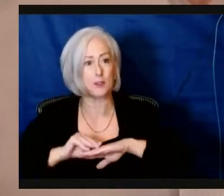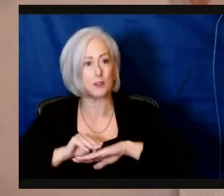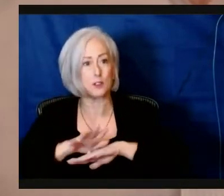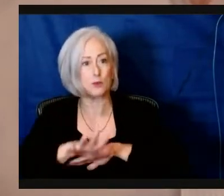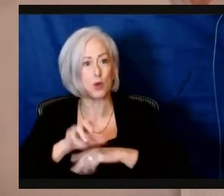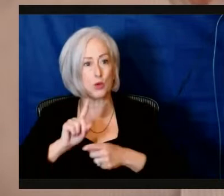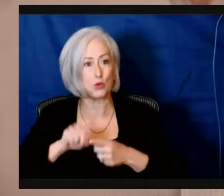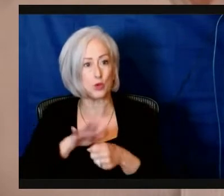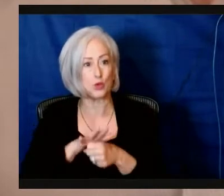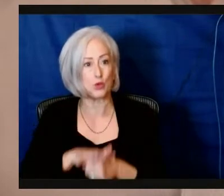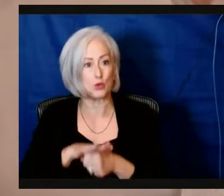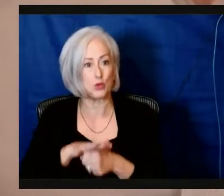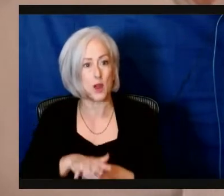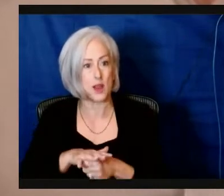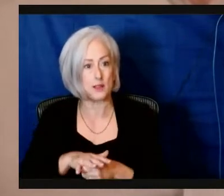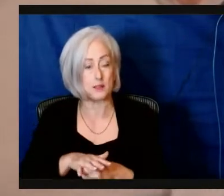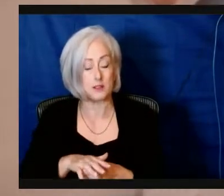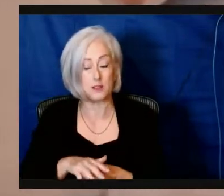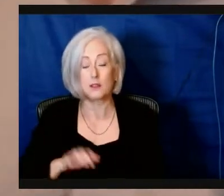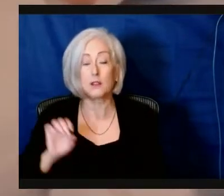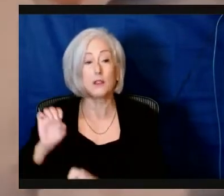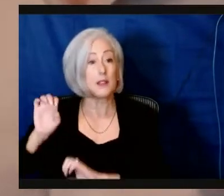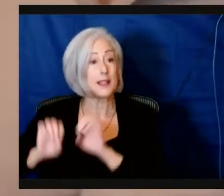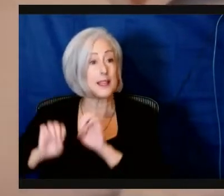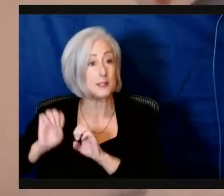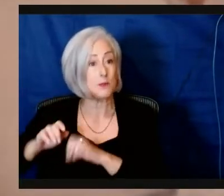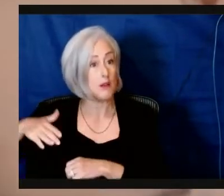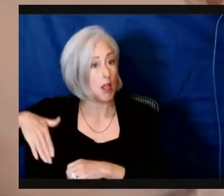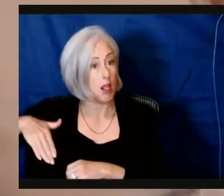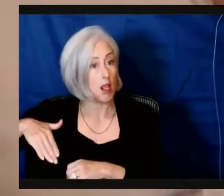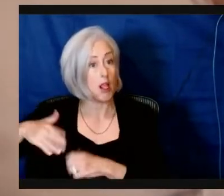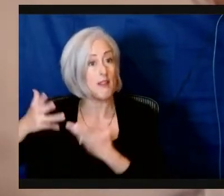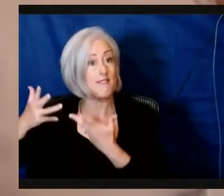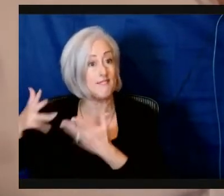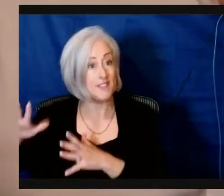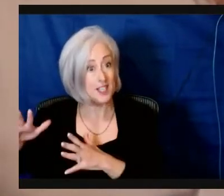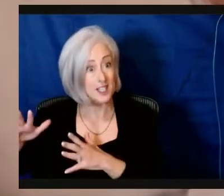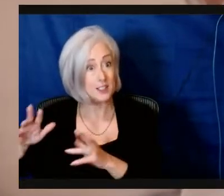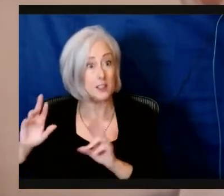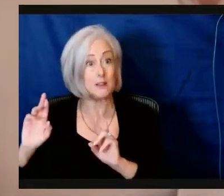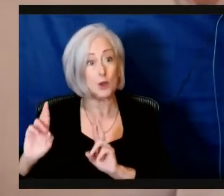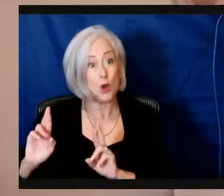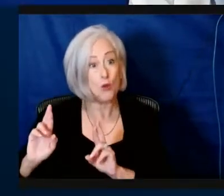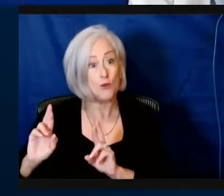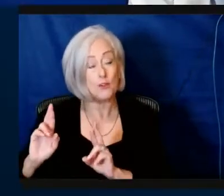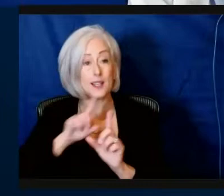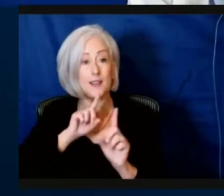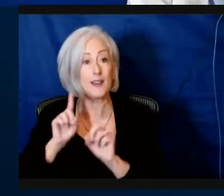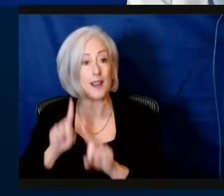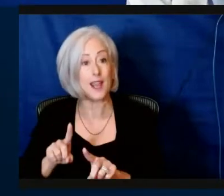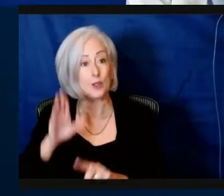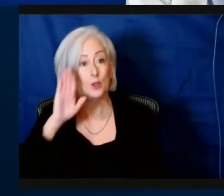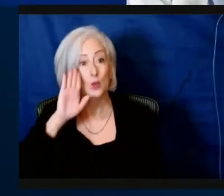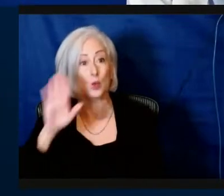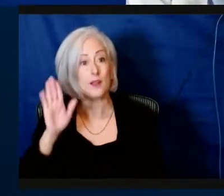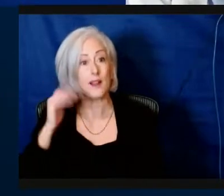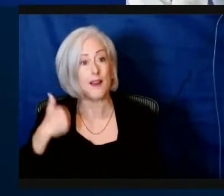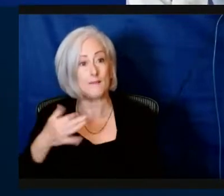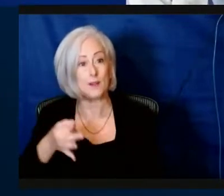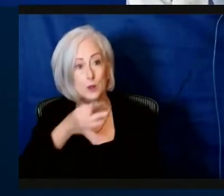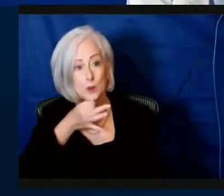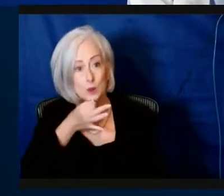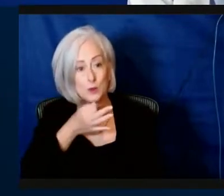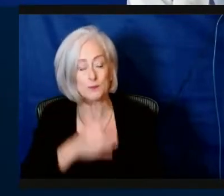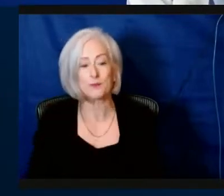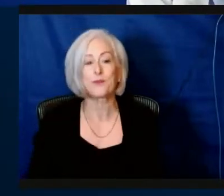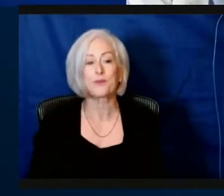yet, but we're hoping to have some answers in the very near future. So here's what I really want to know. For all these folks flying